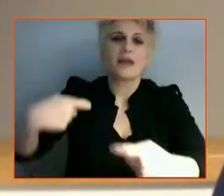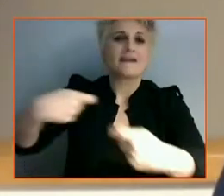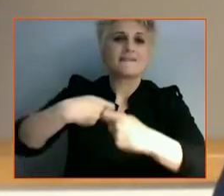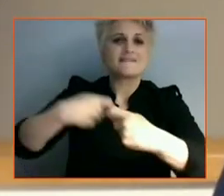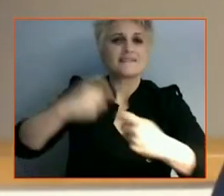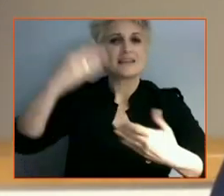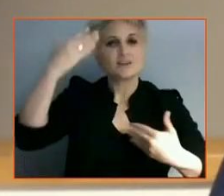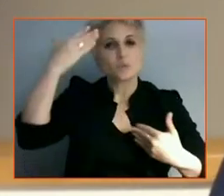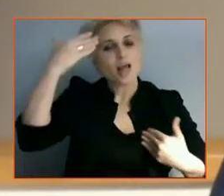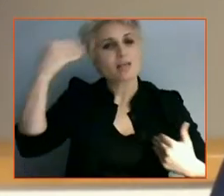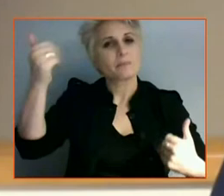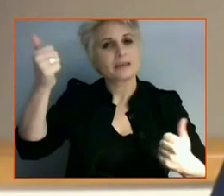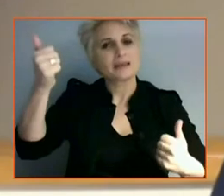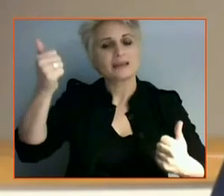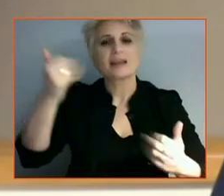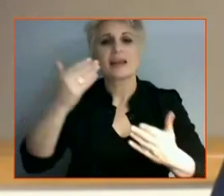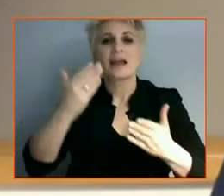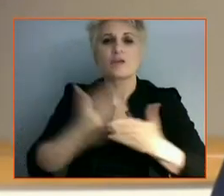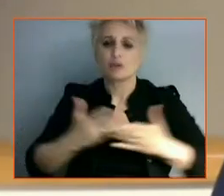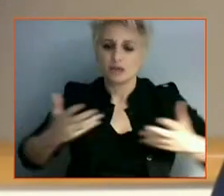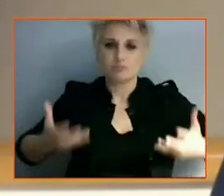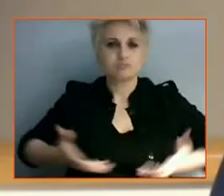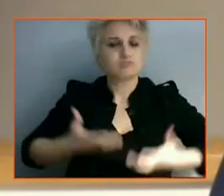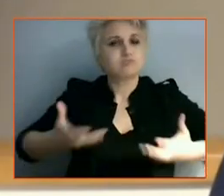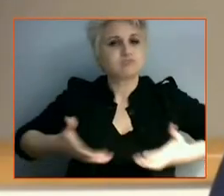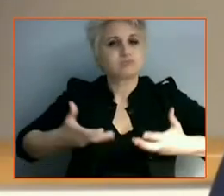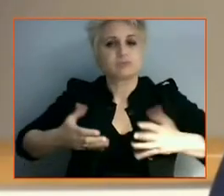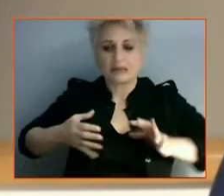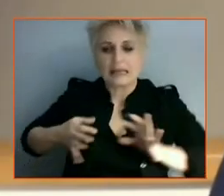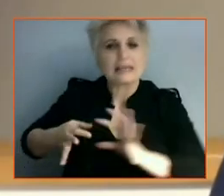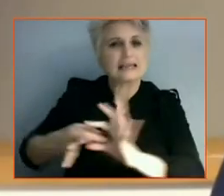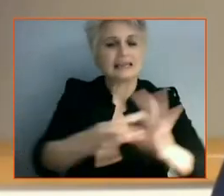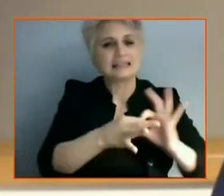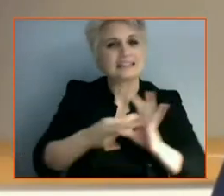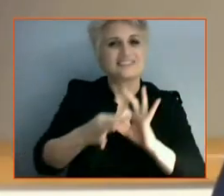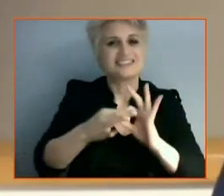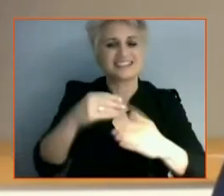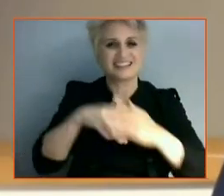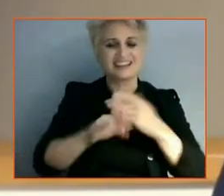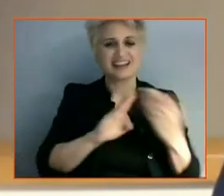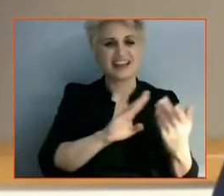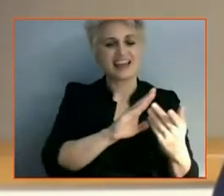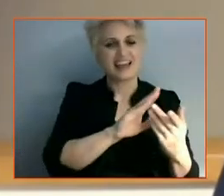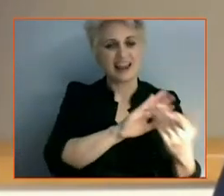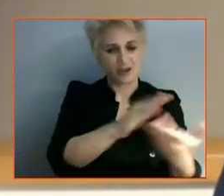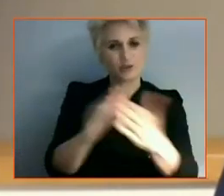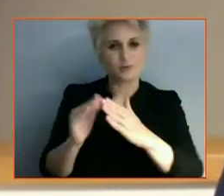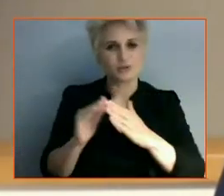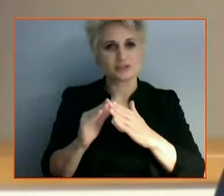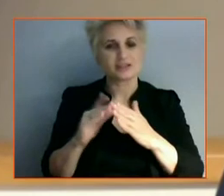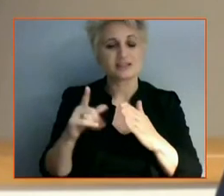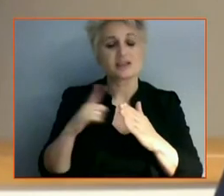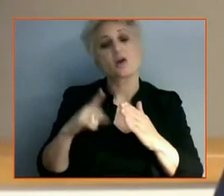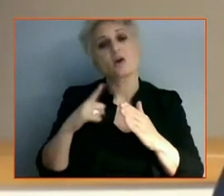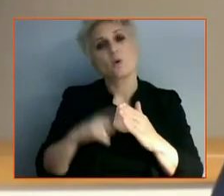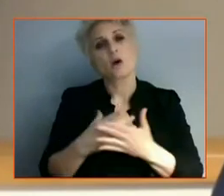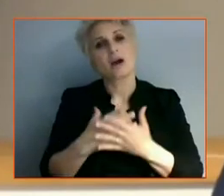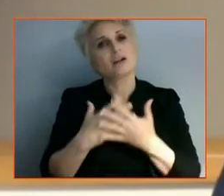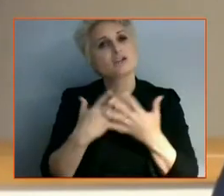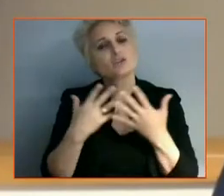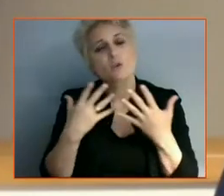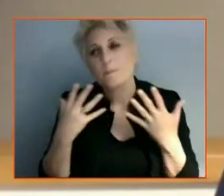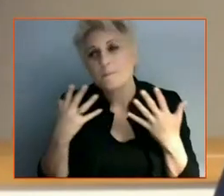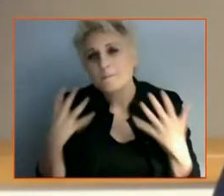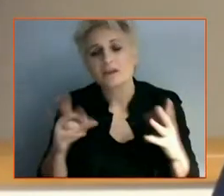our communities. And it simply is because so much of what we do in this sector